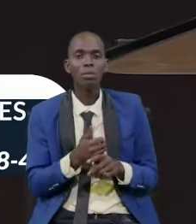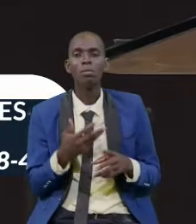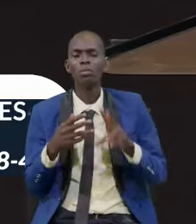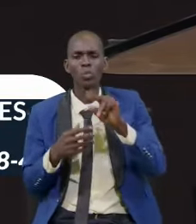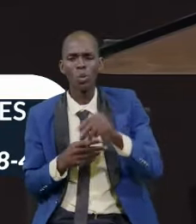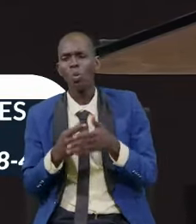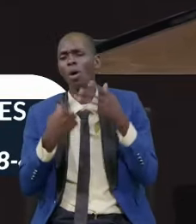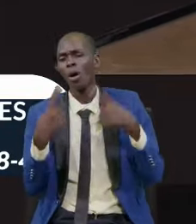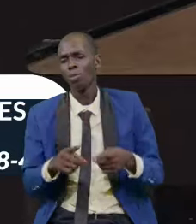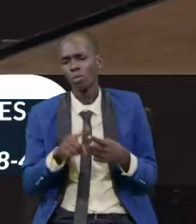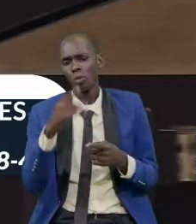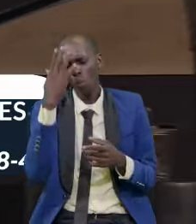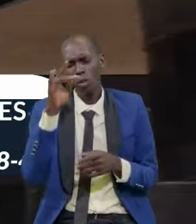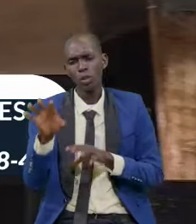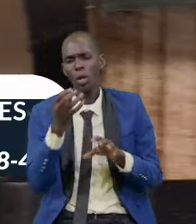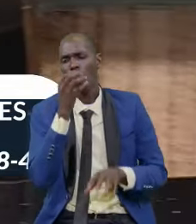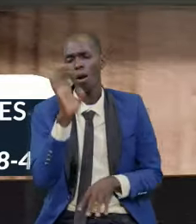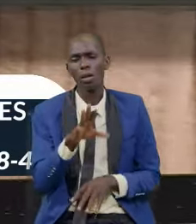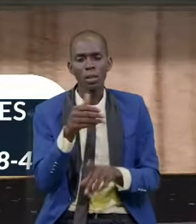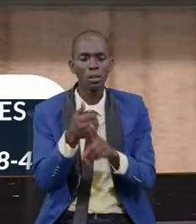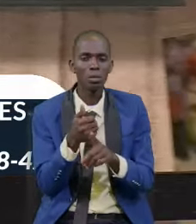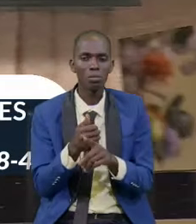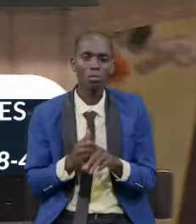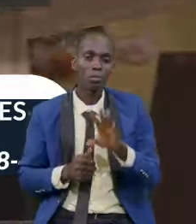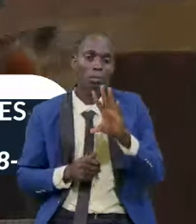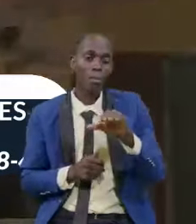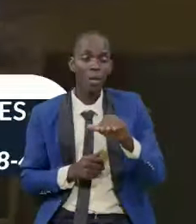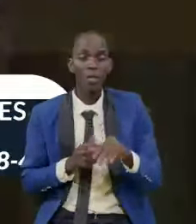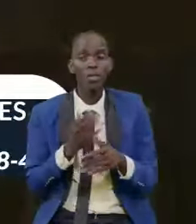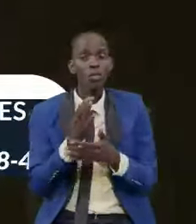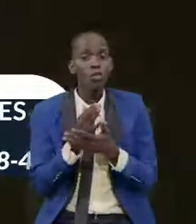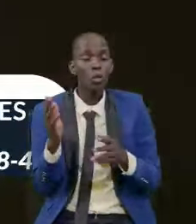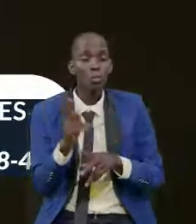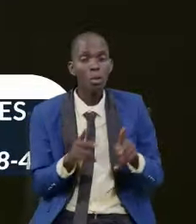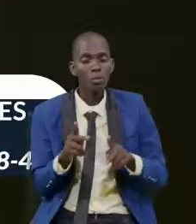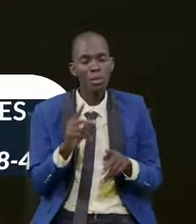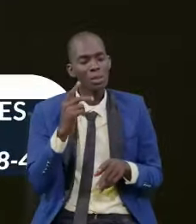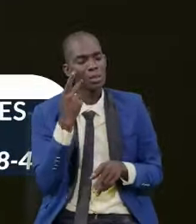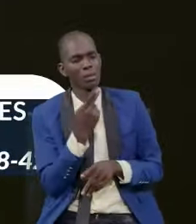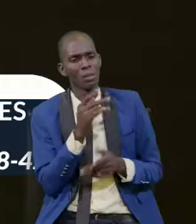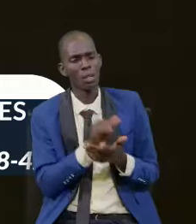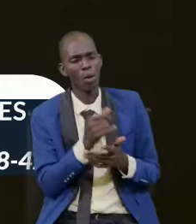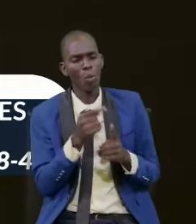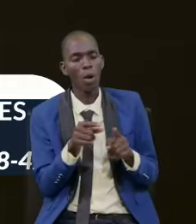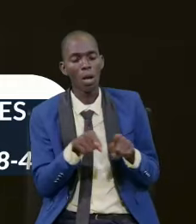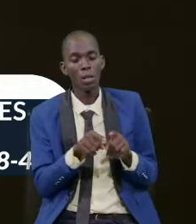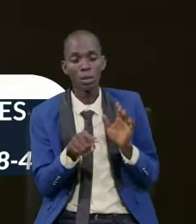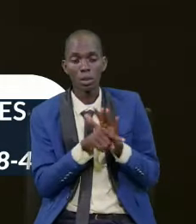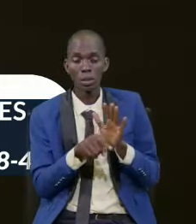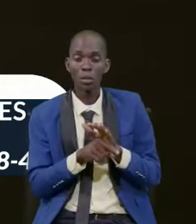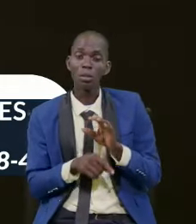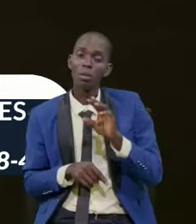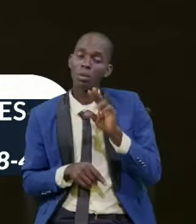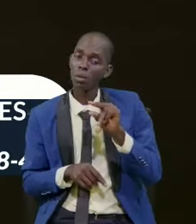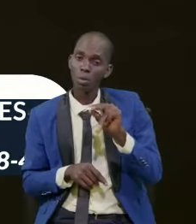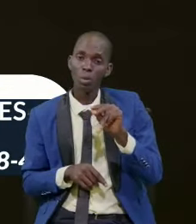say, woe is me? There are people, they don't, they say, that's negative. It's the negative